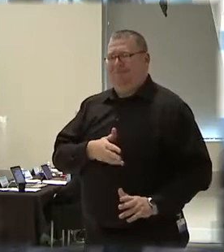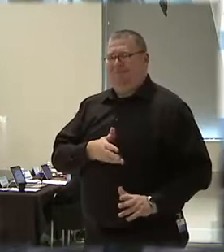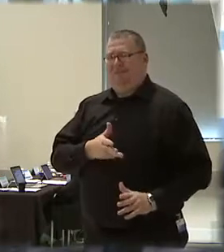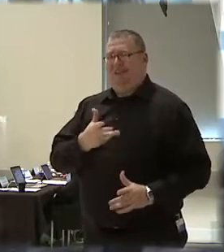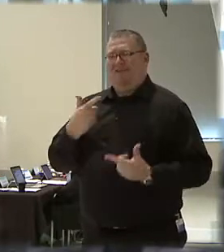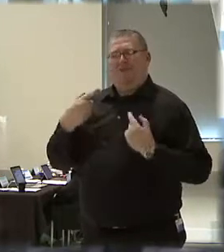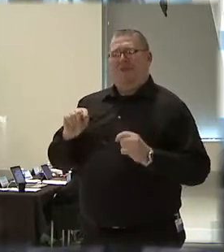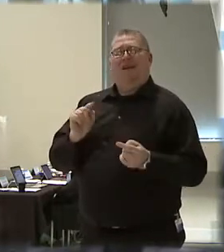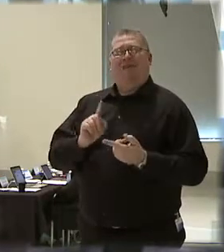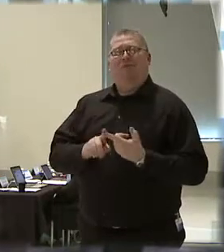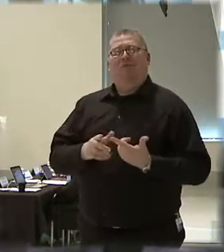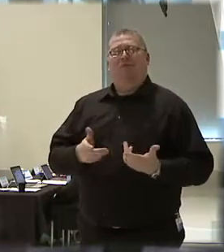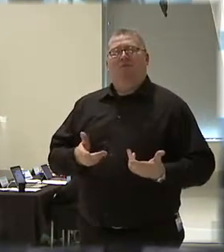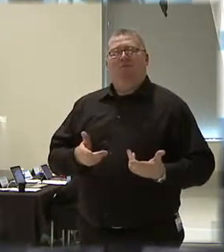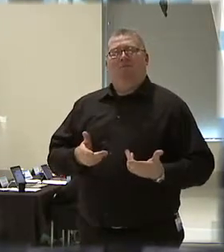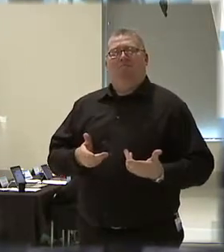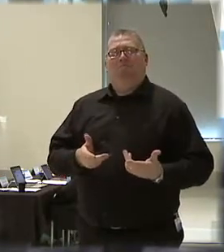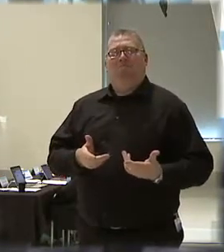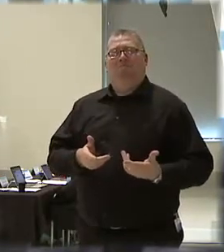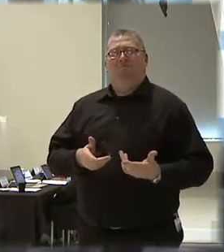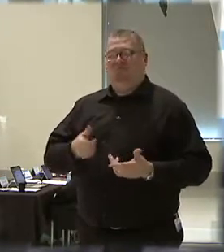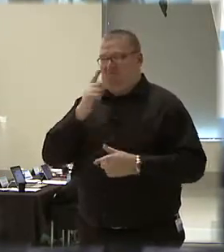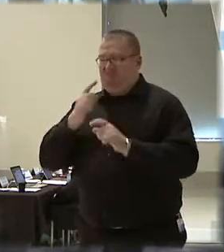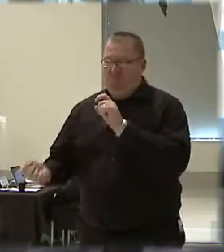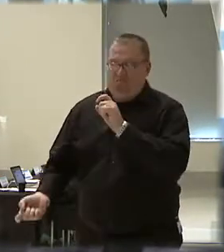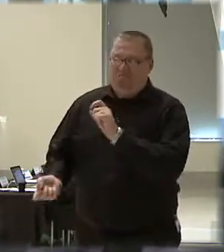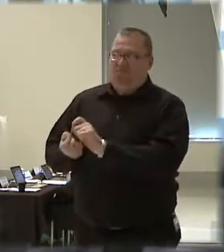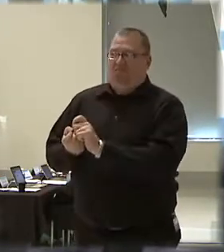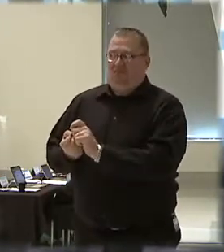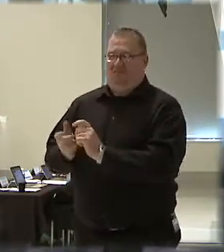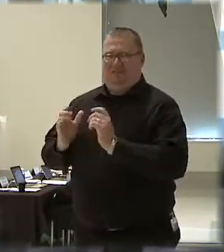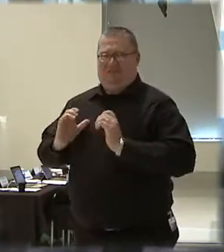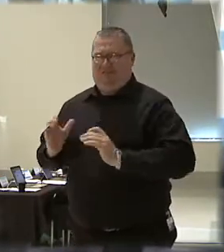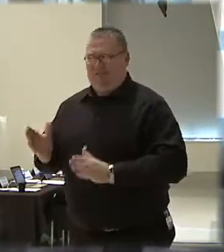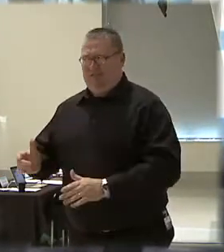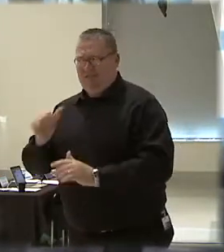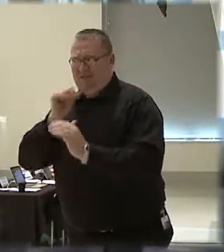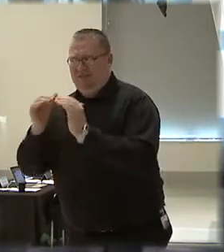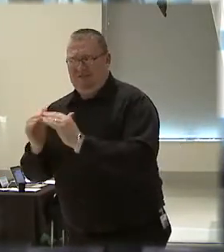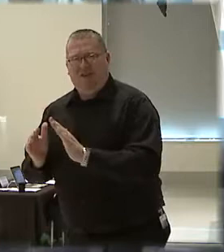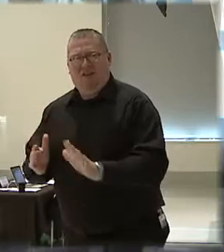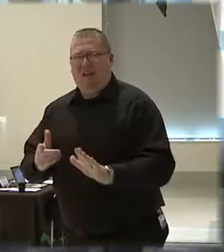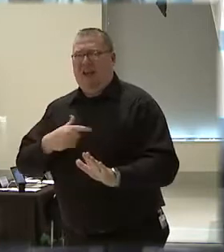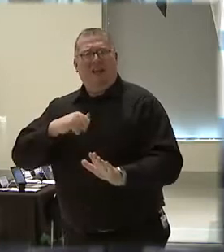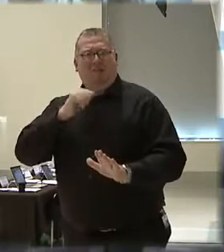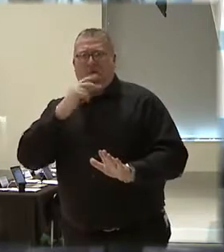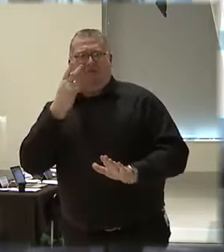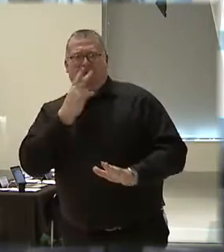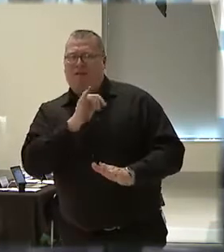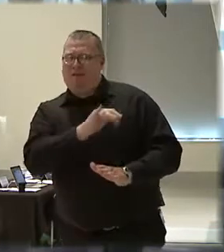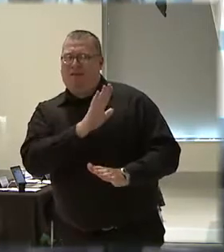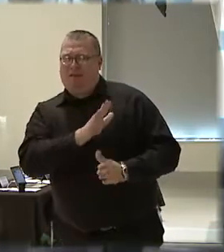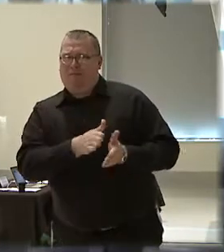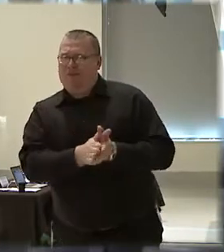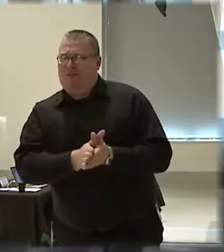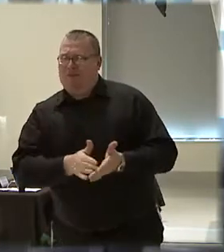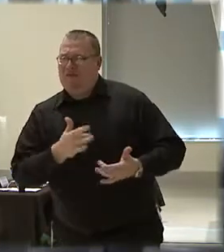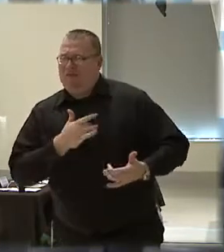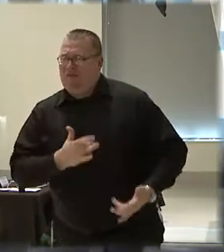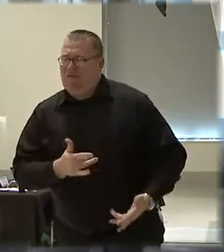and try to be unjust to a citizen. You know, I just don't see that happening. I think